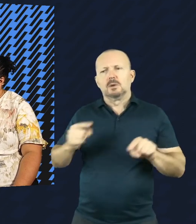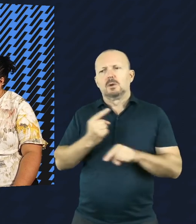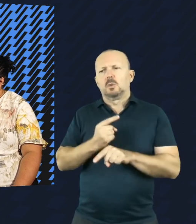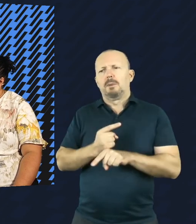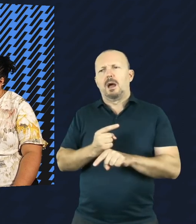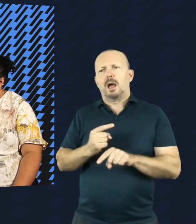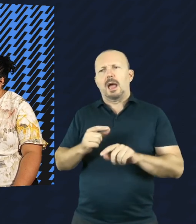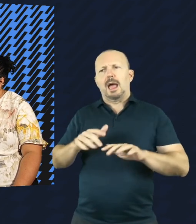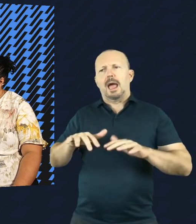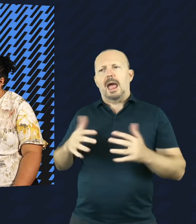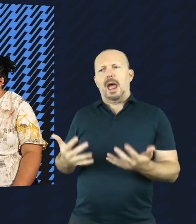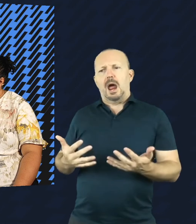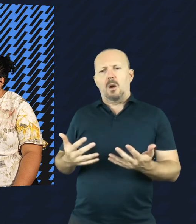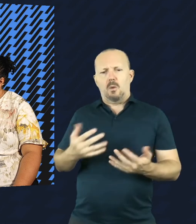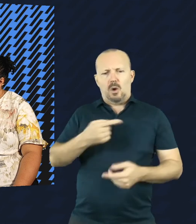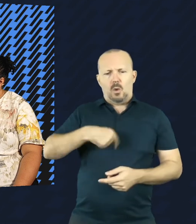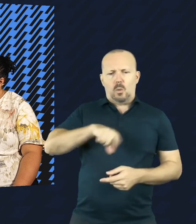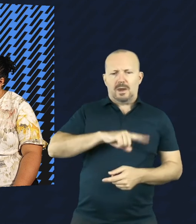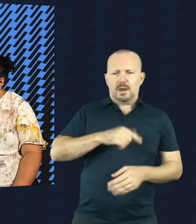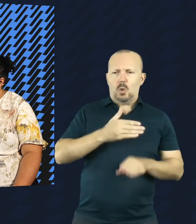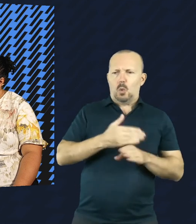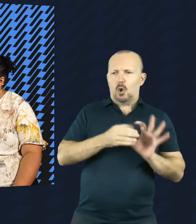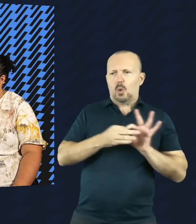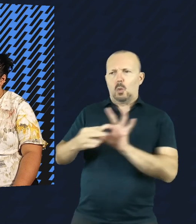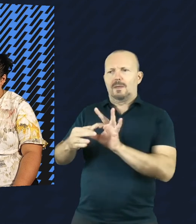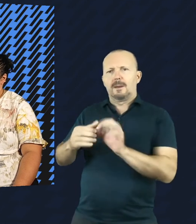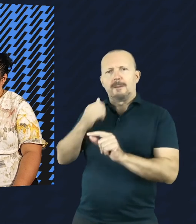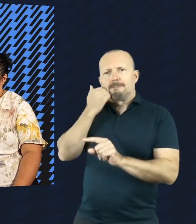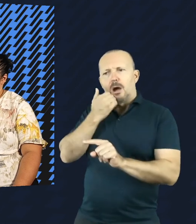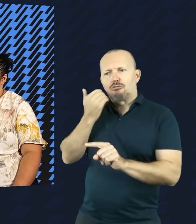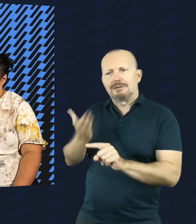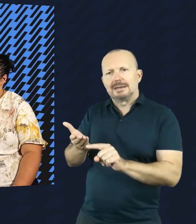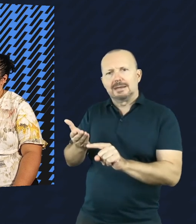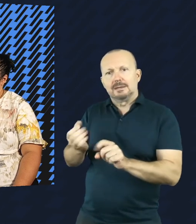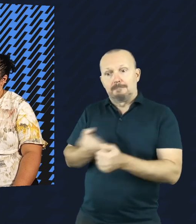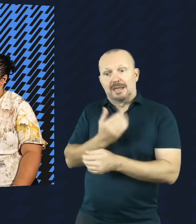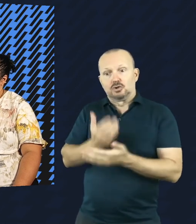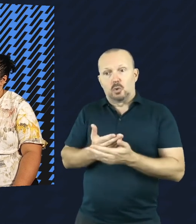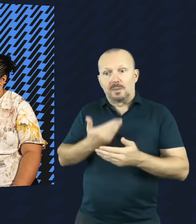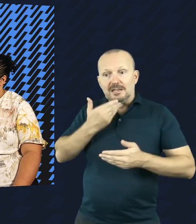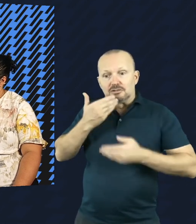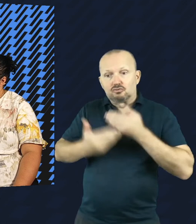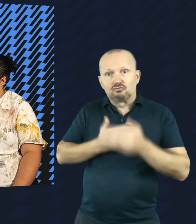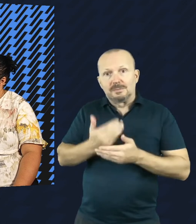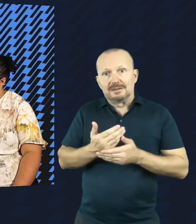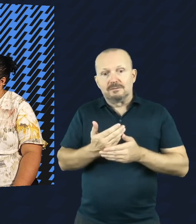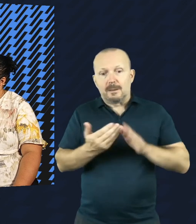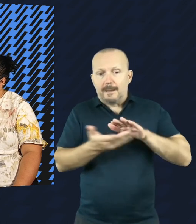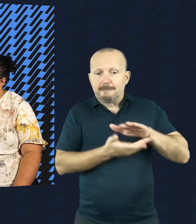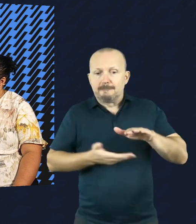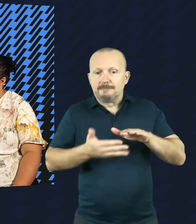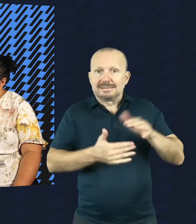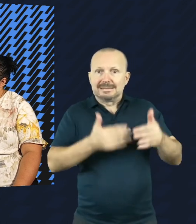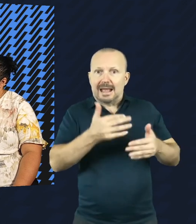can we work with Māori to ensure that descriptive metadata is more meaningful, relevant, that there's some